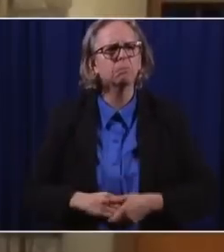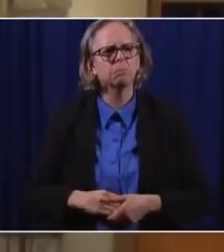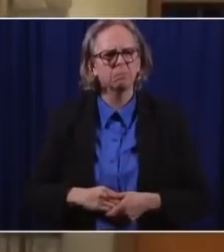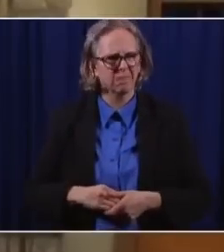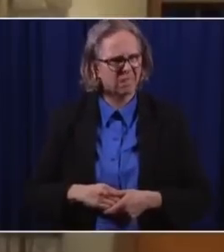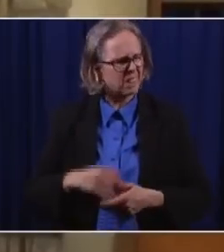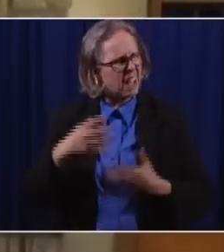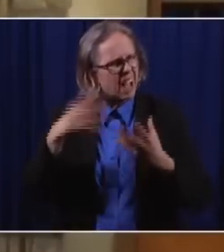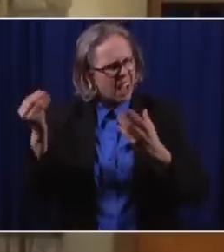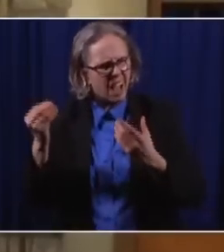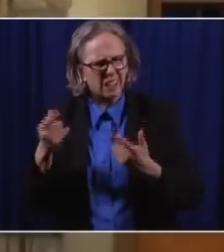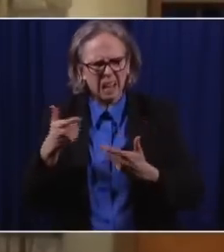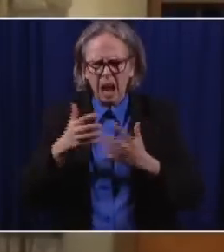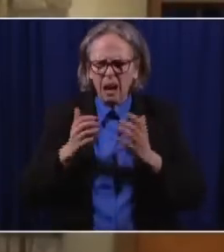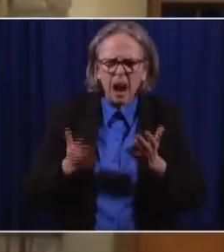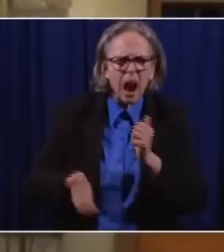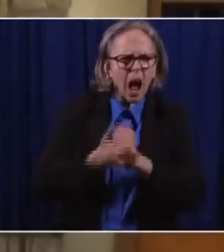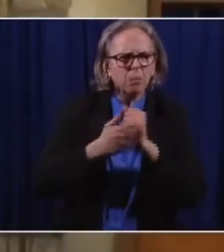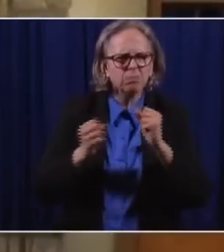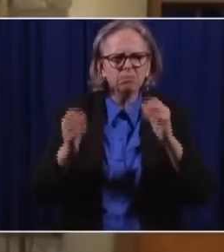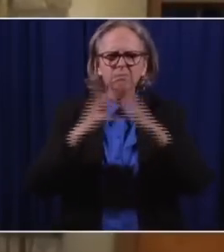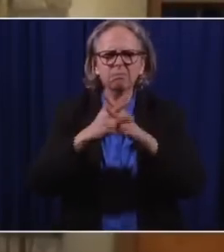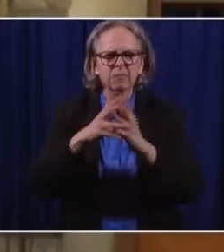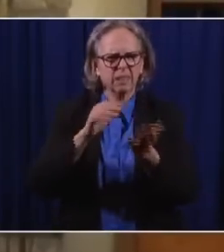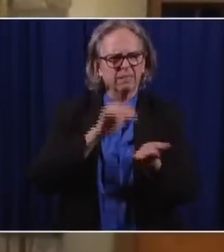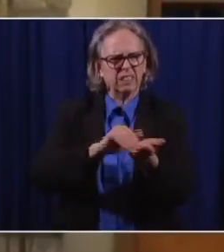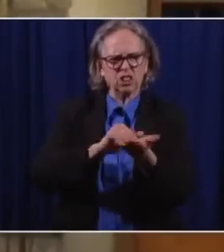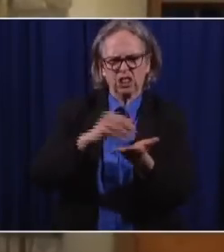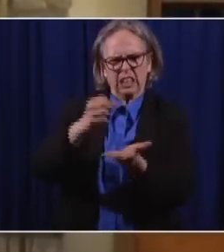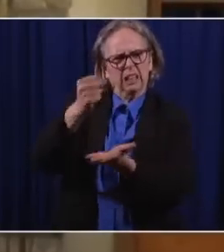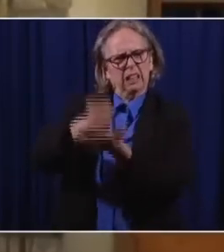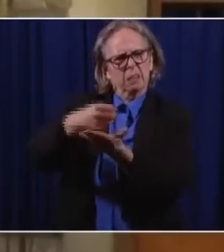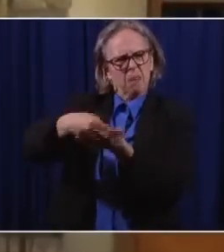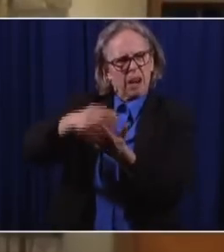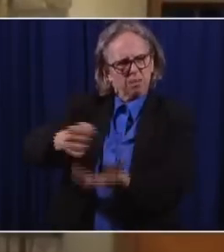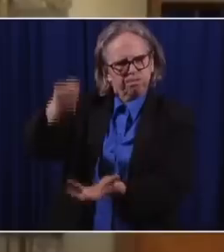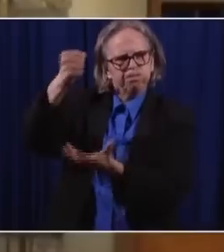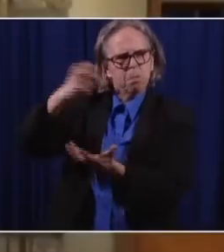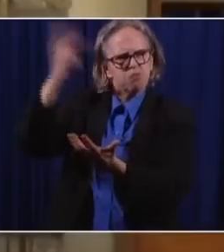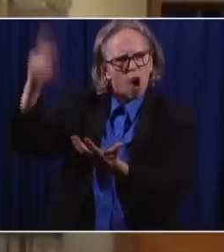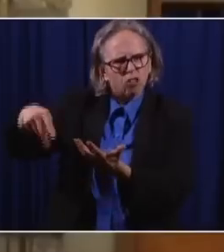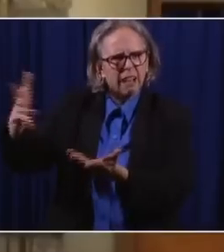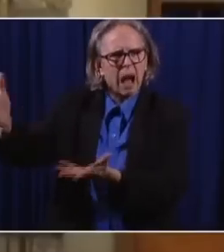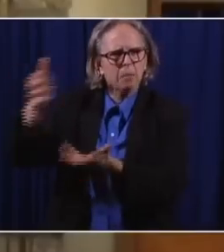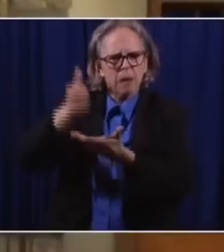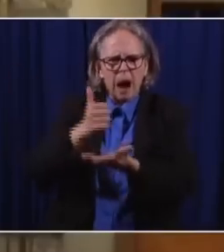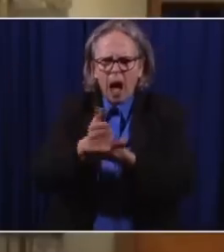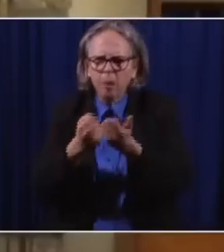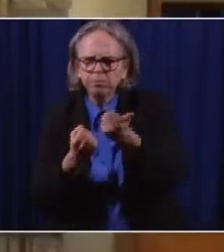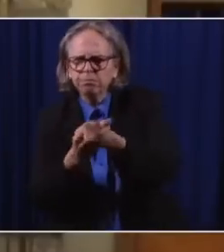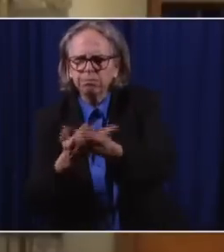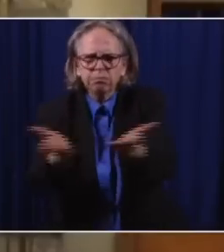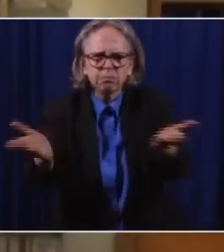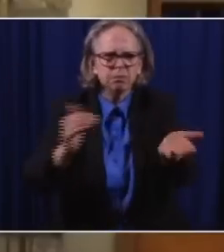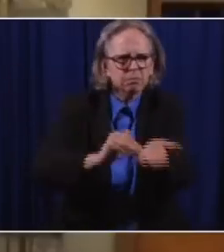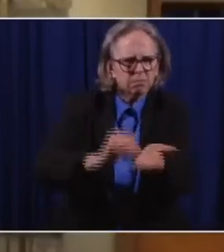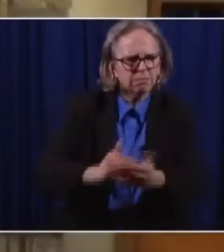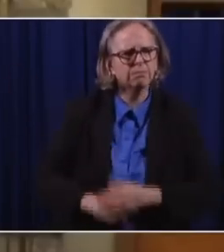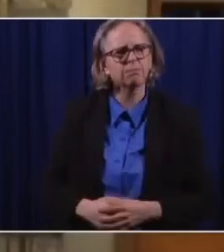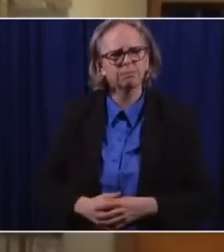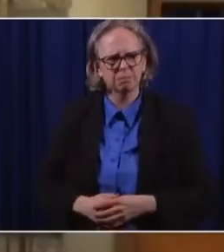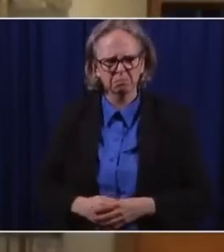is a partnership between Ohio Health and a number of Ohio's medical schools to mentor and support